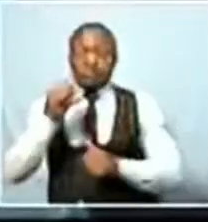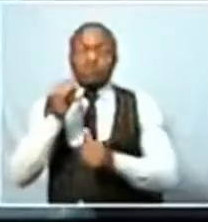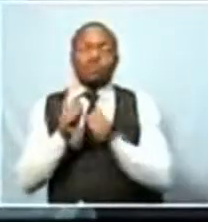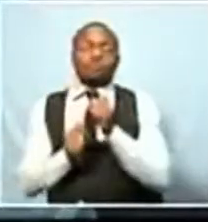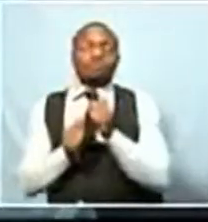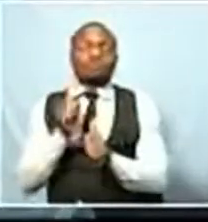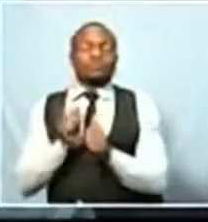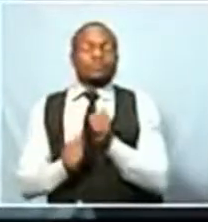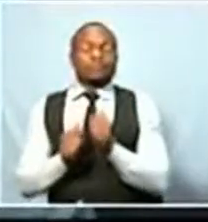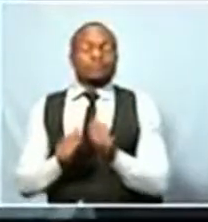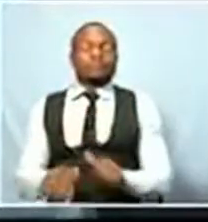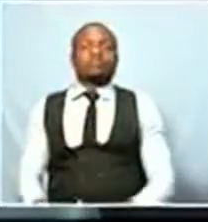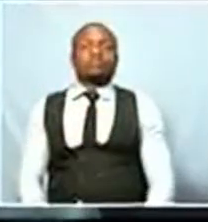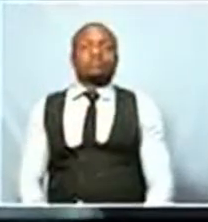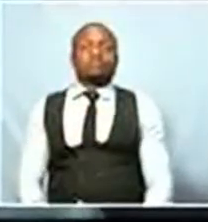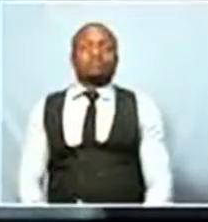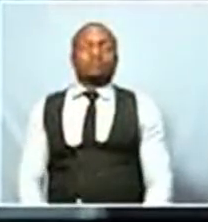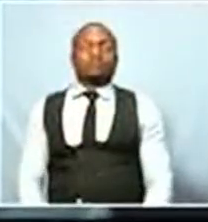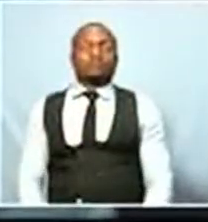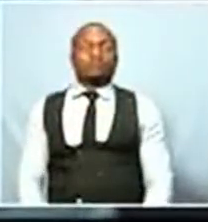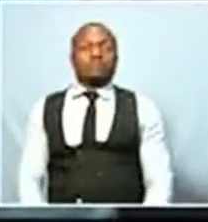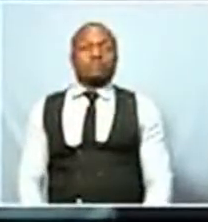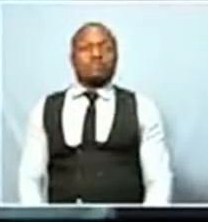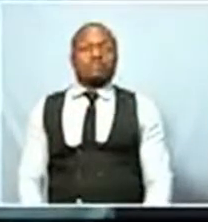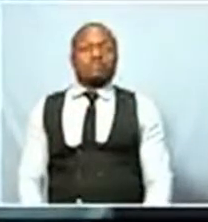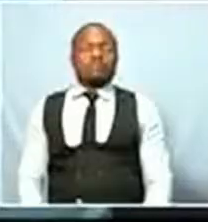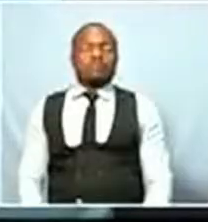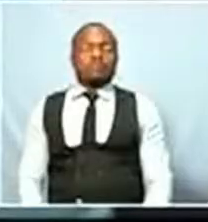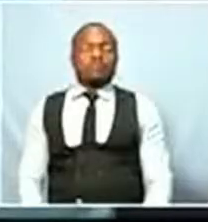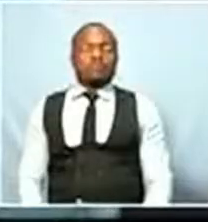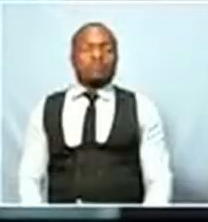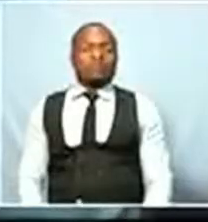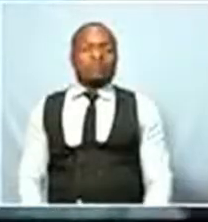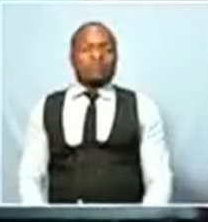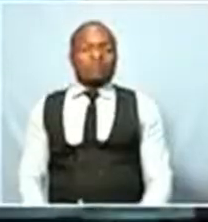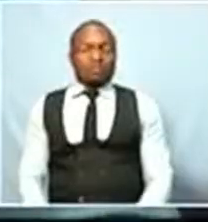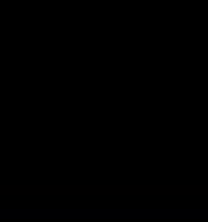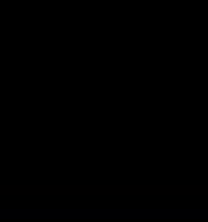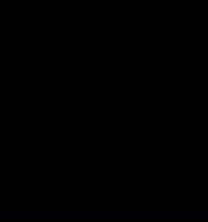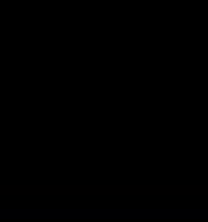which in the policy statement by